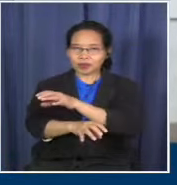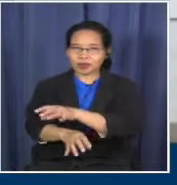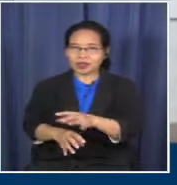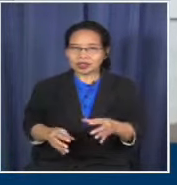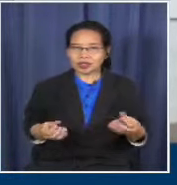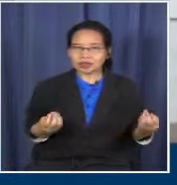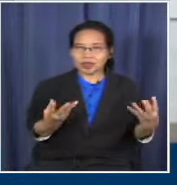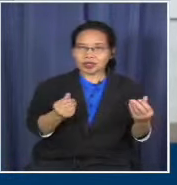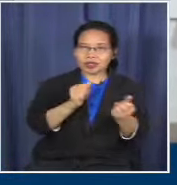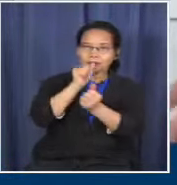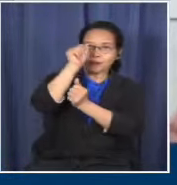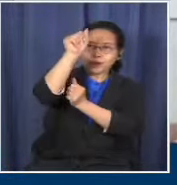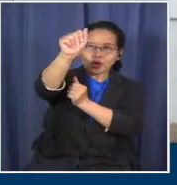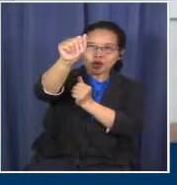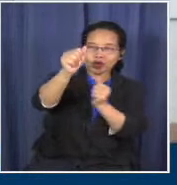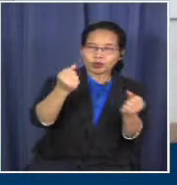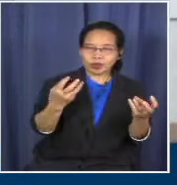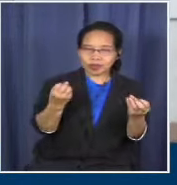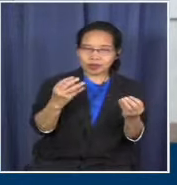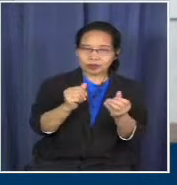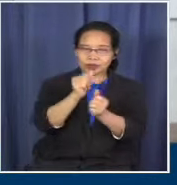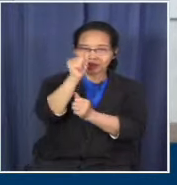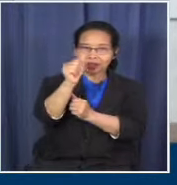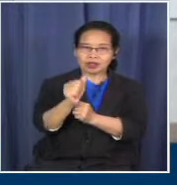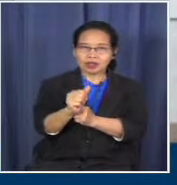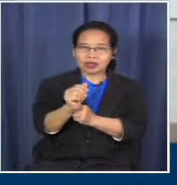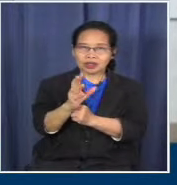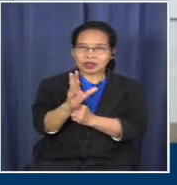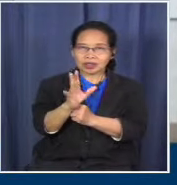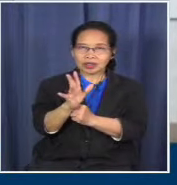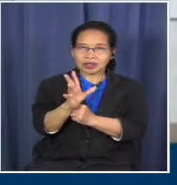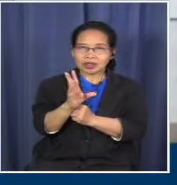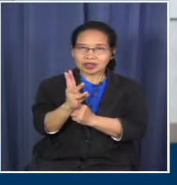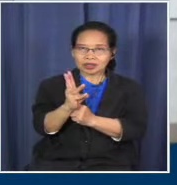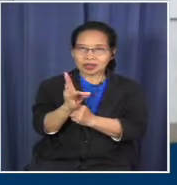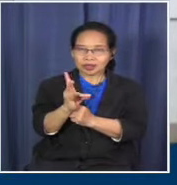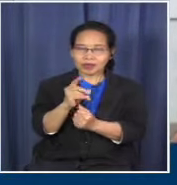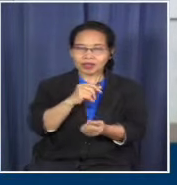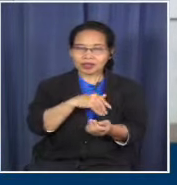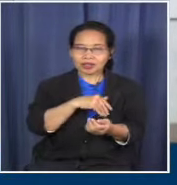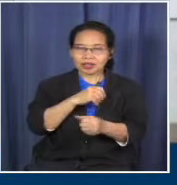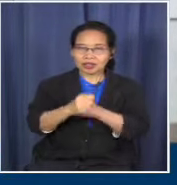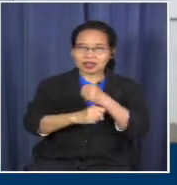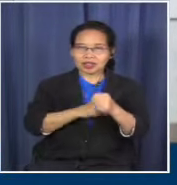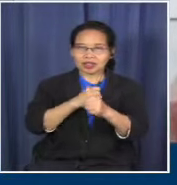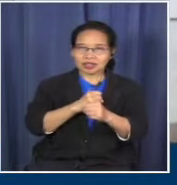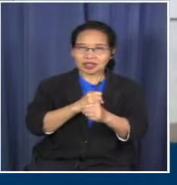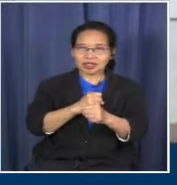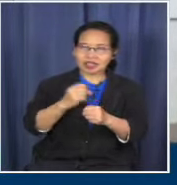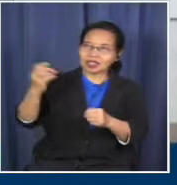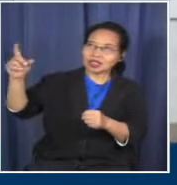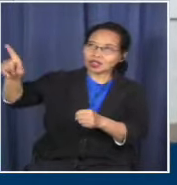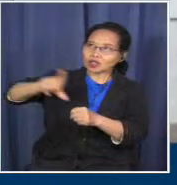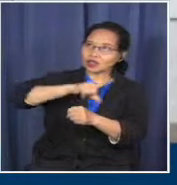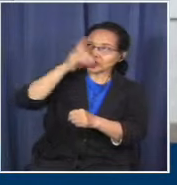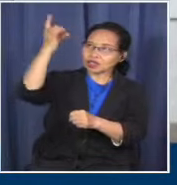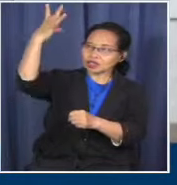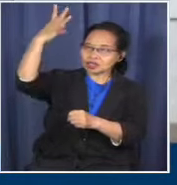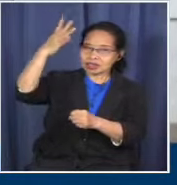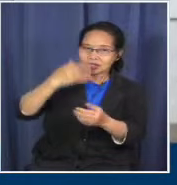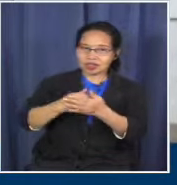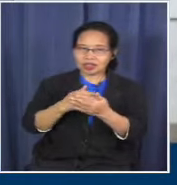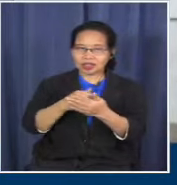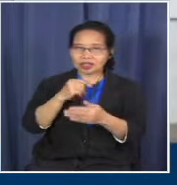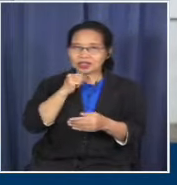which is our neighboring galaxy, because there are many other galaxies far from us. 37 billion light years away.